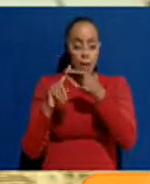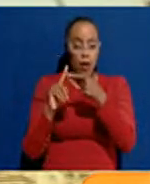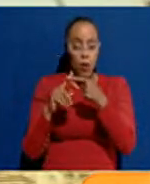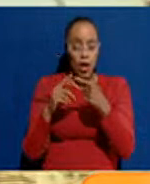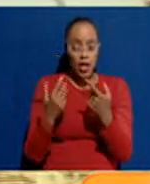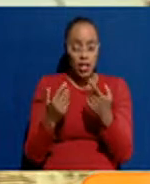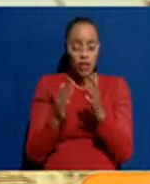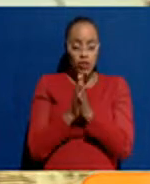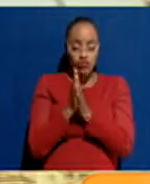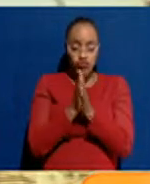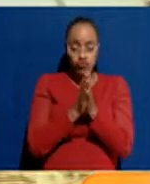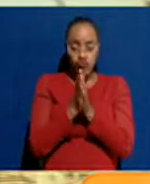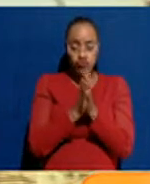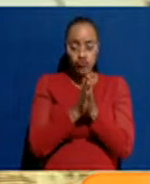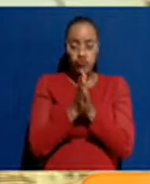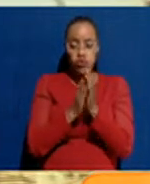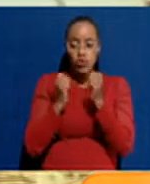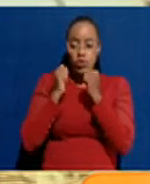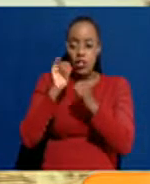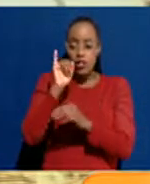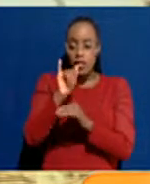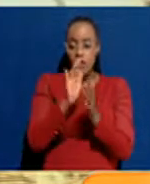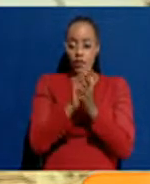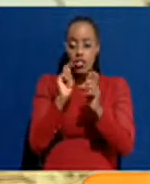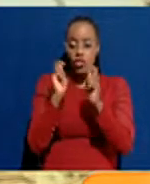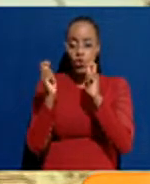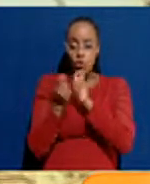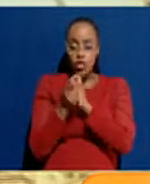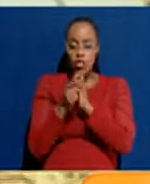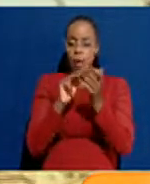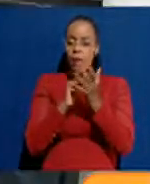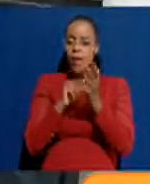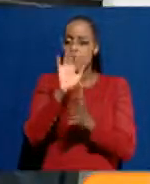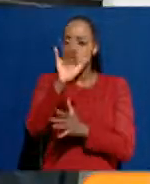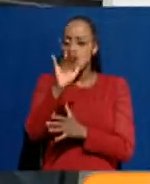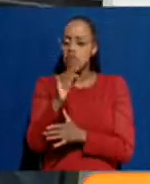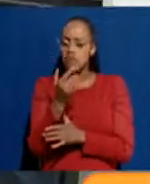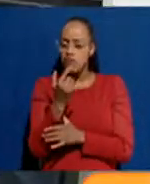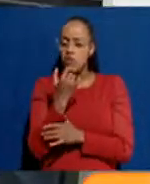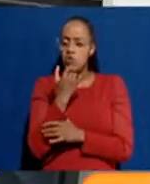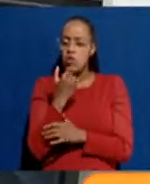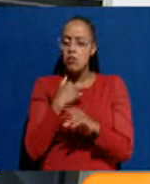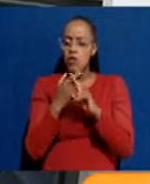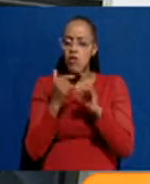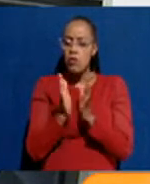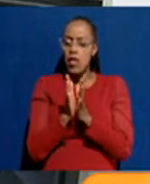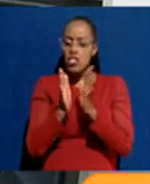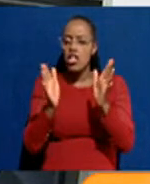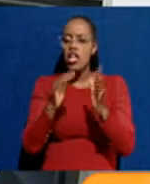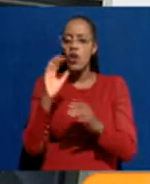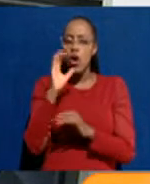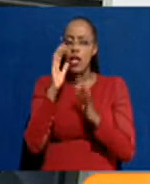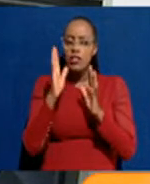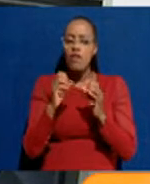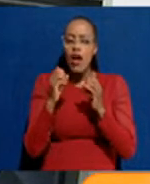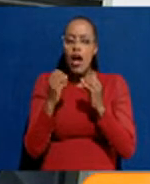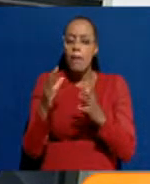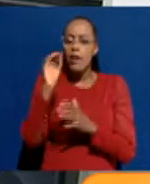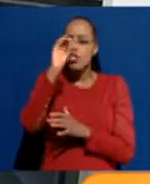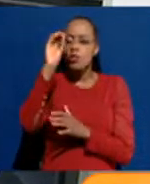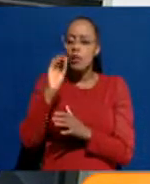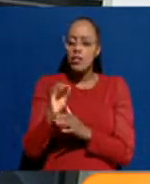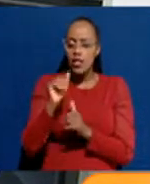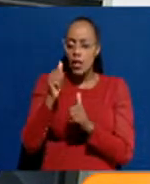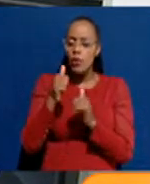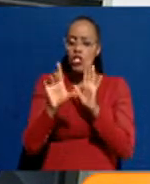are very determined to stem that one out. And the first place... Tell me, out of the entire consumption, what percentage is going to